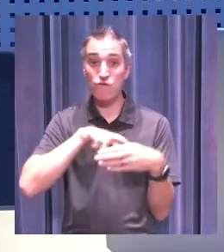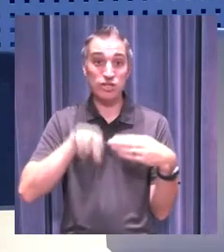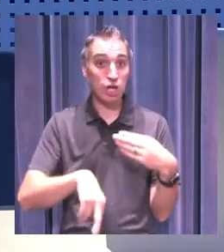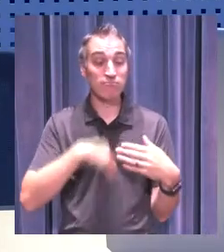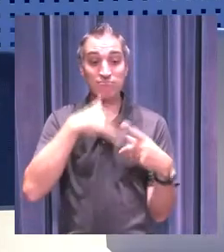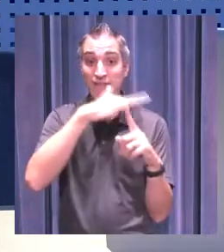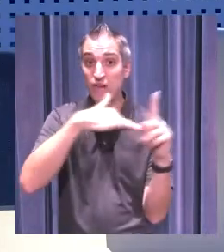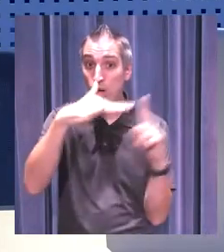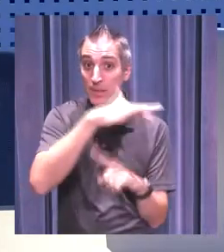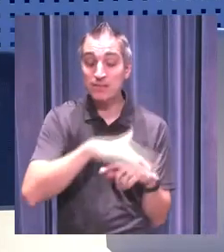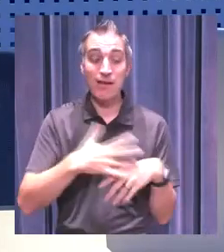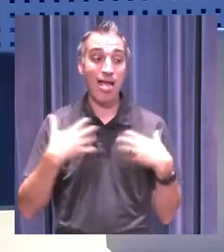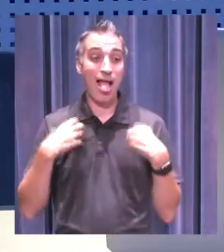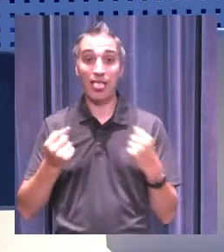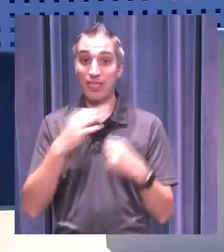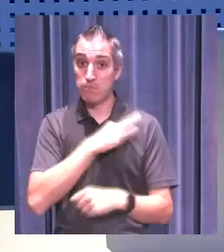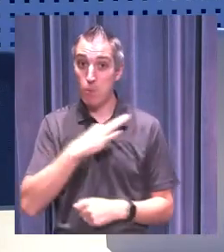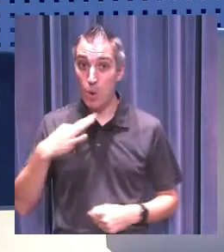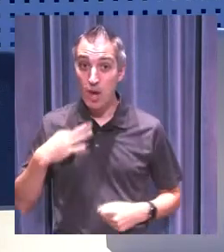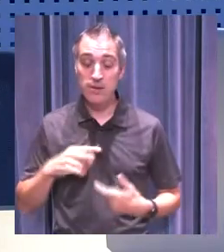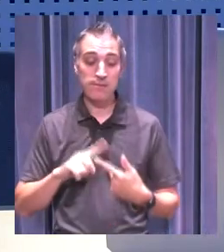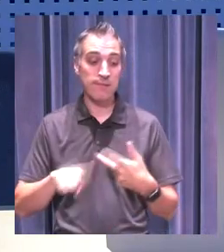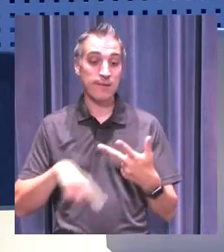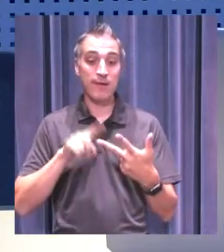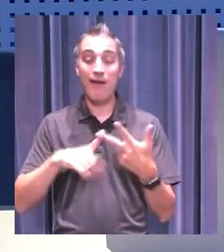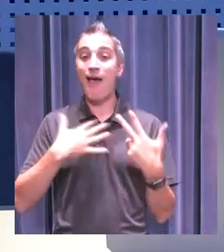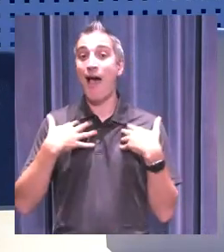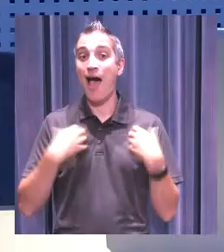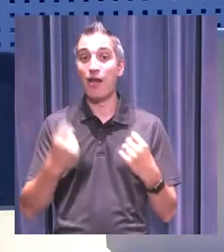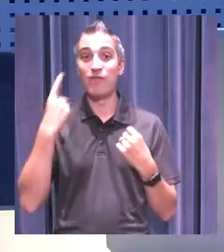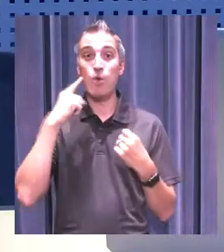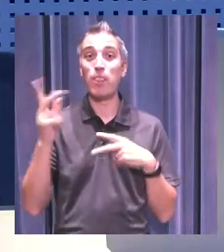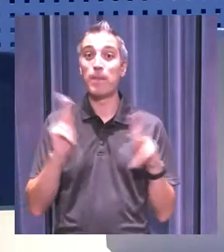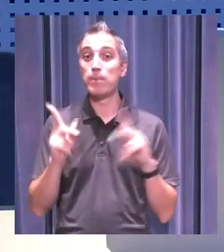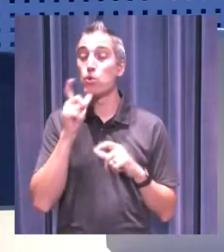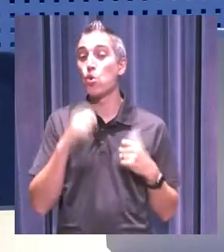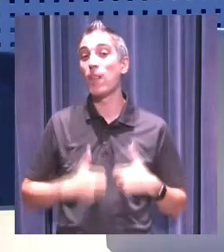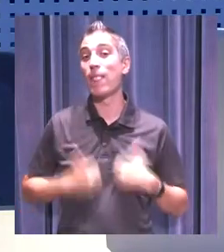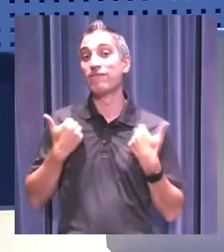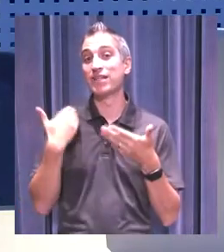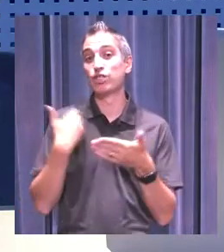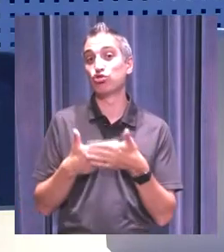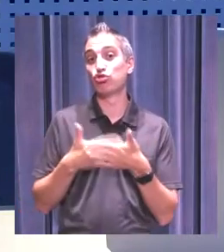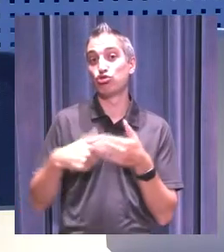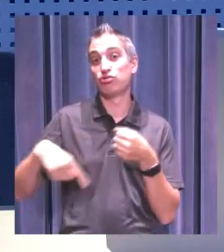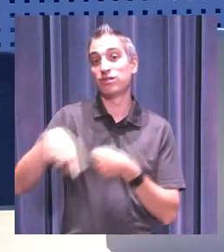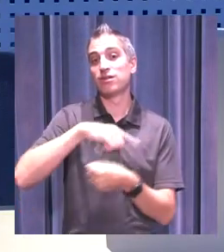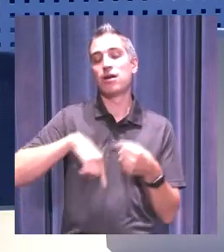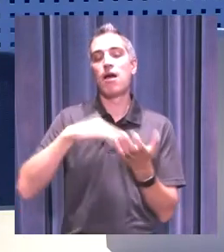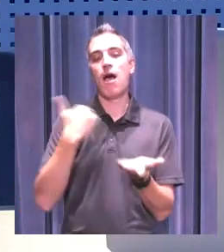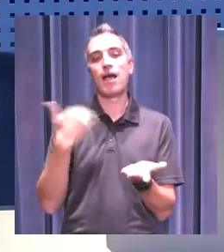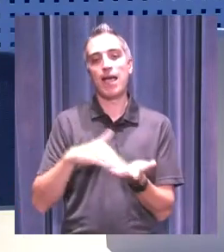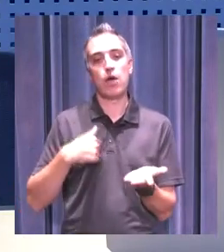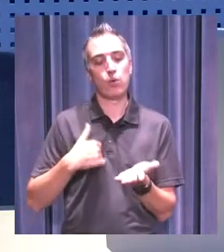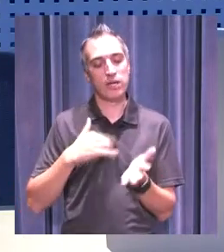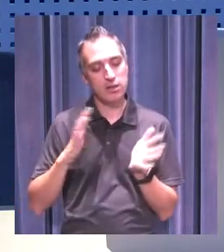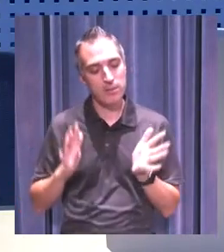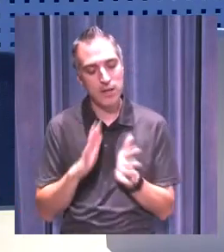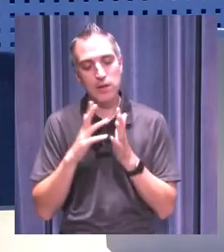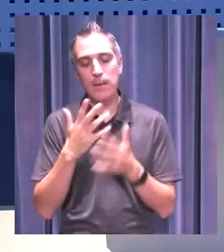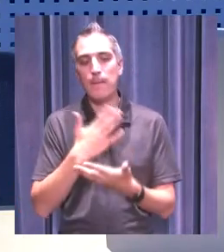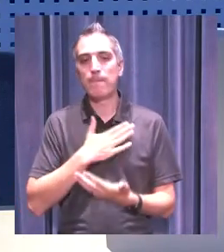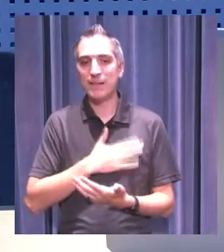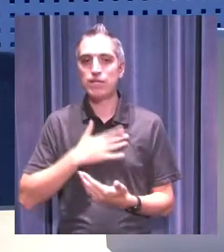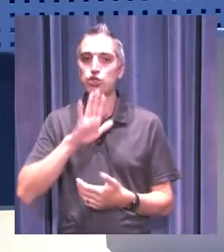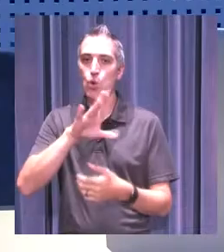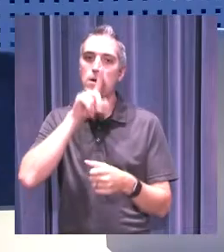it's the health of the employee, whether it's the health of the residents in the surrounding areas. Again, we urge you to remain to your